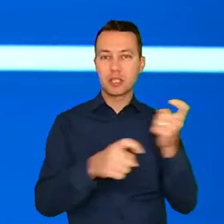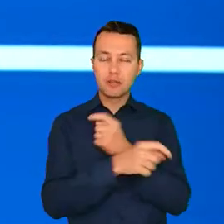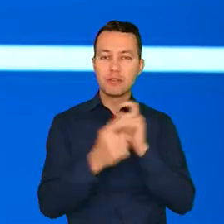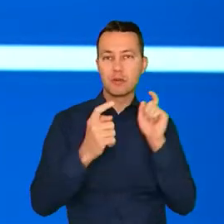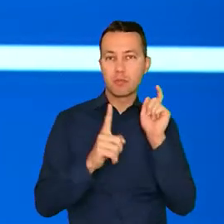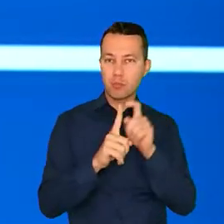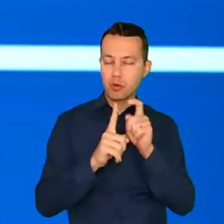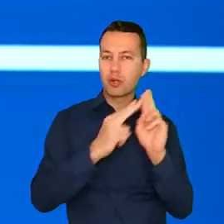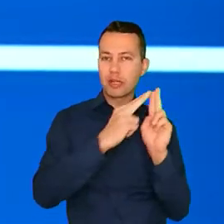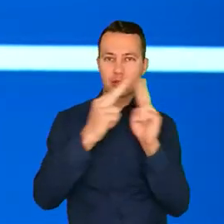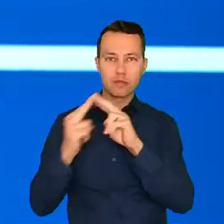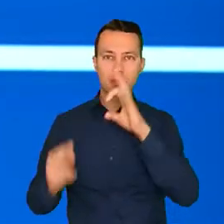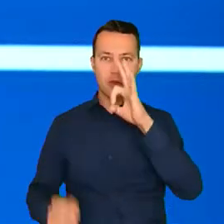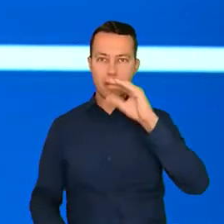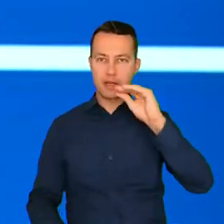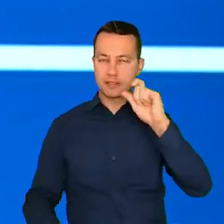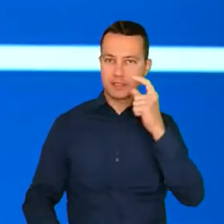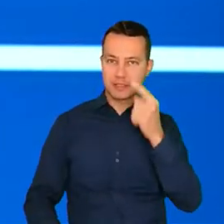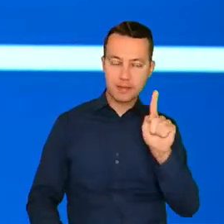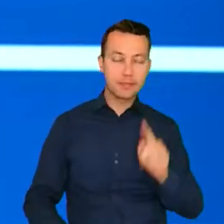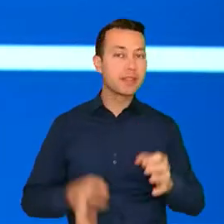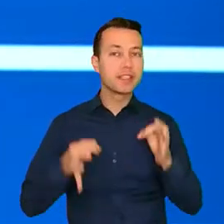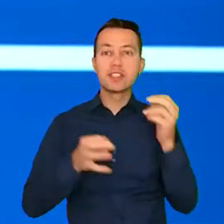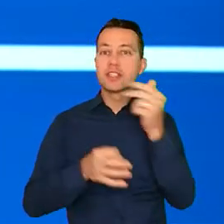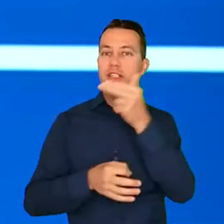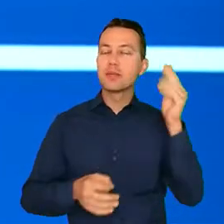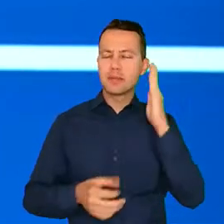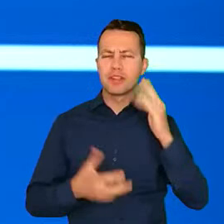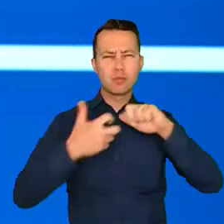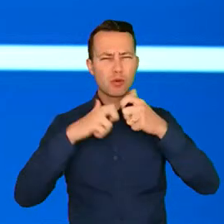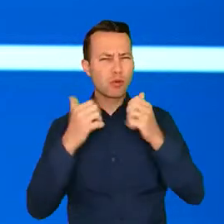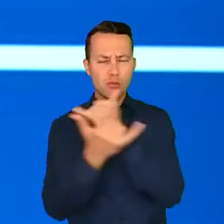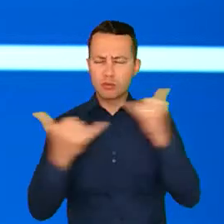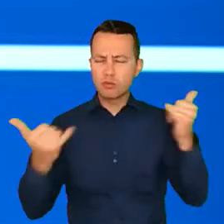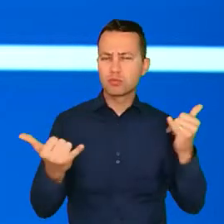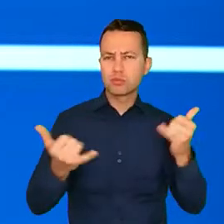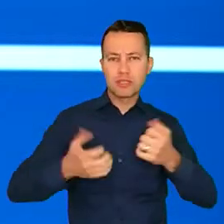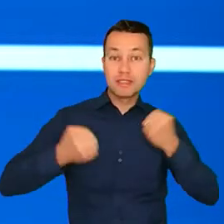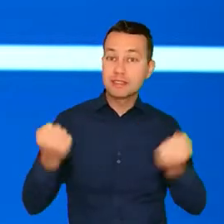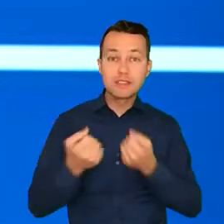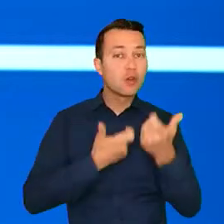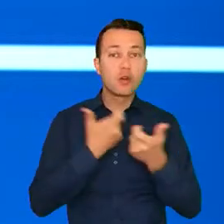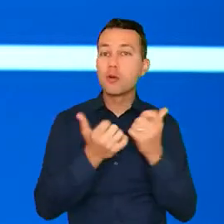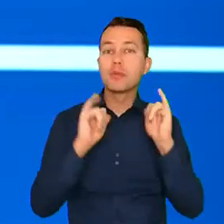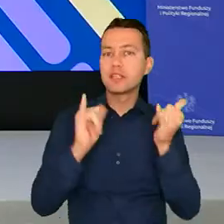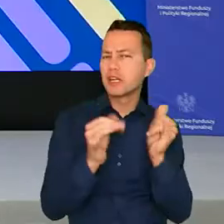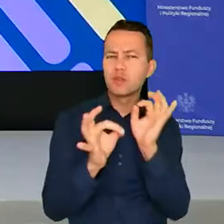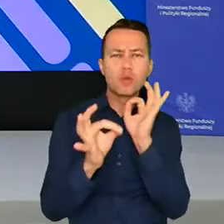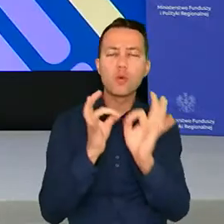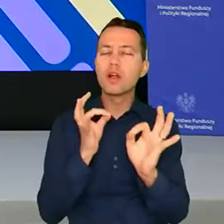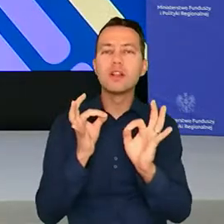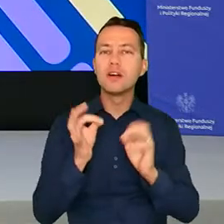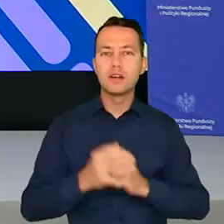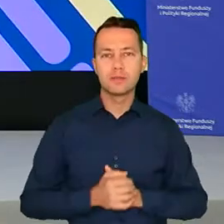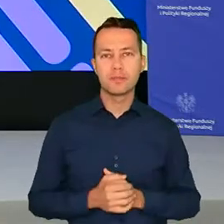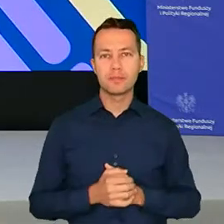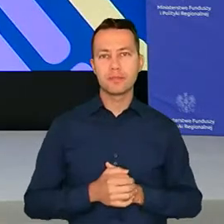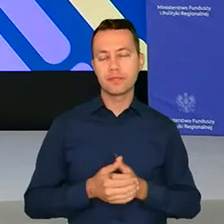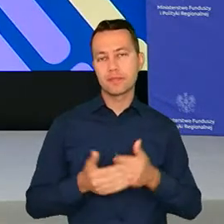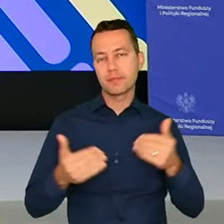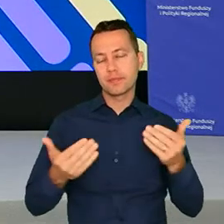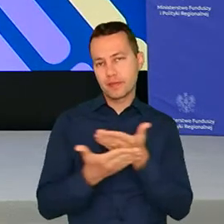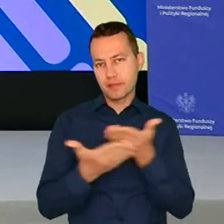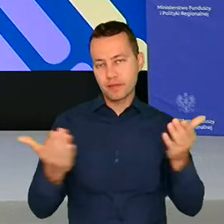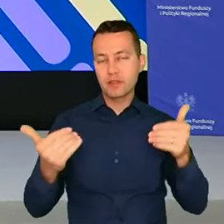by the National Contact Point, OECD National Contact Point. This is dedicated to